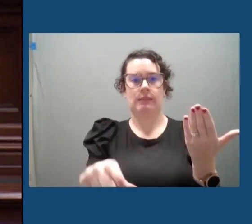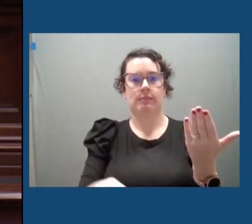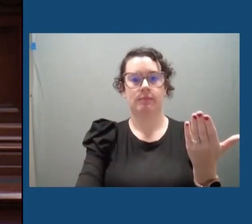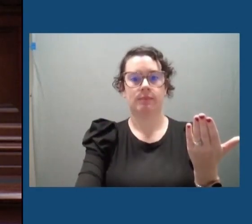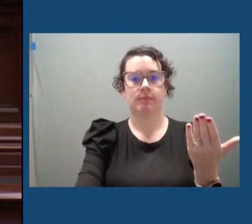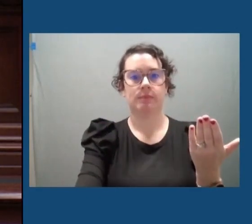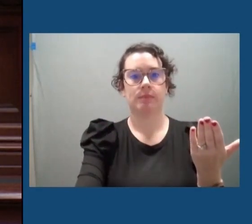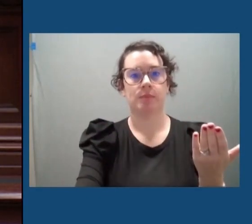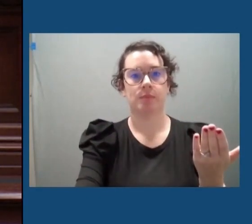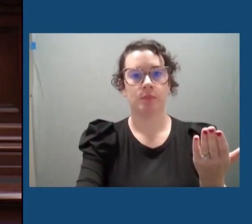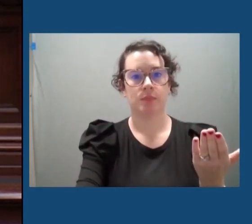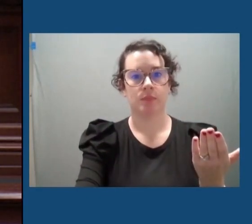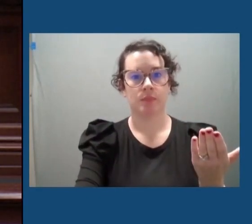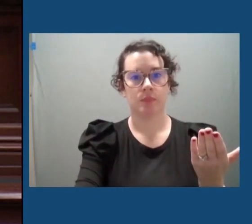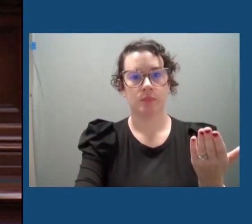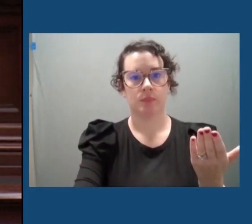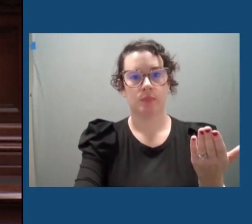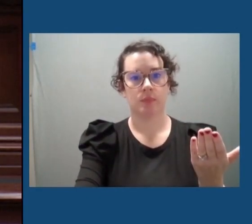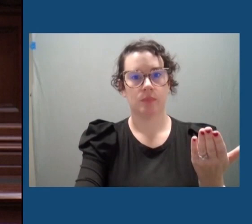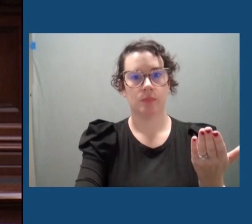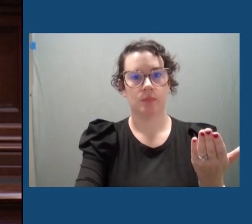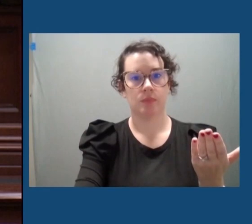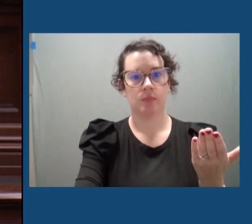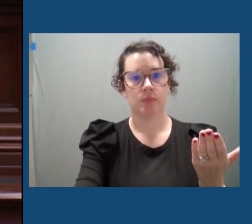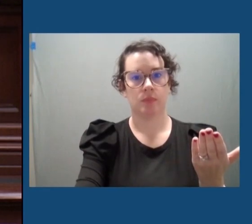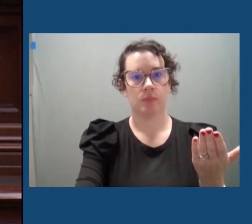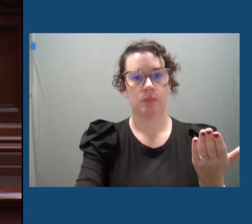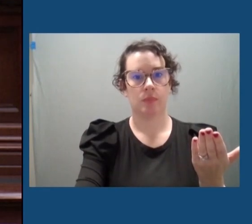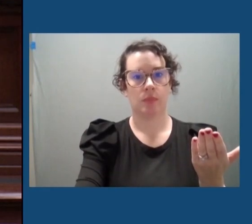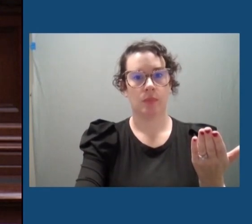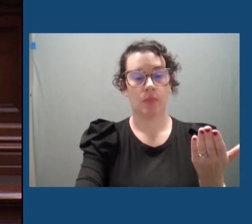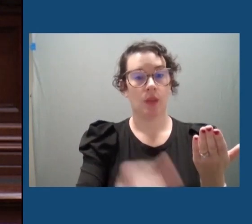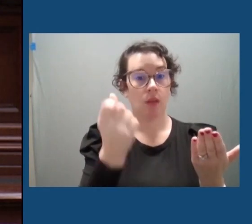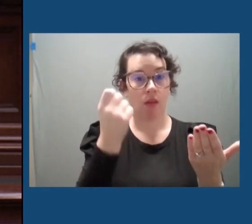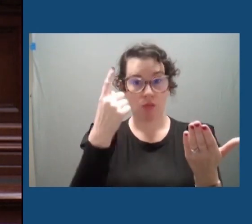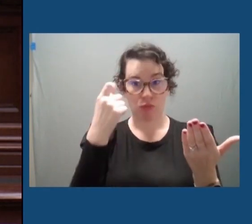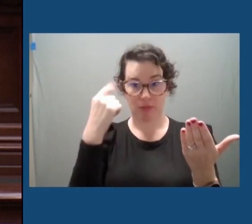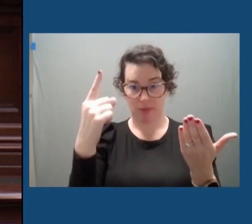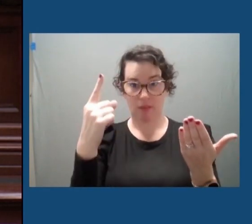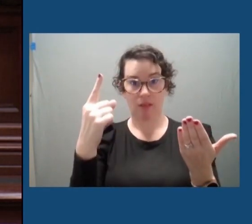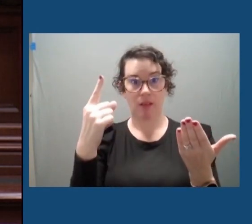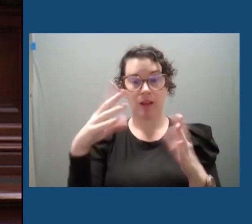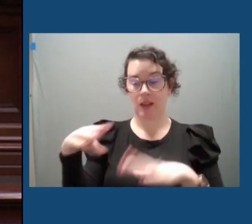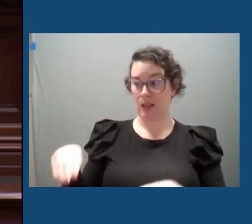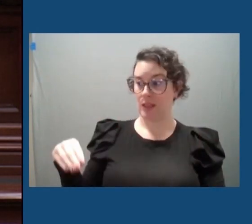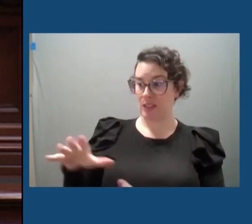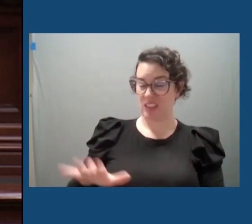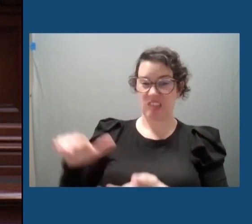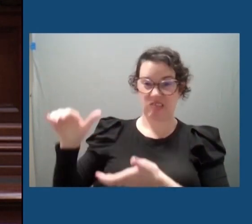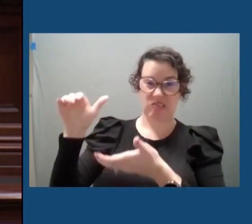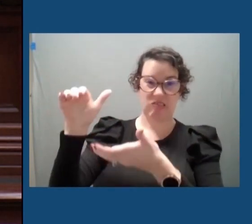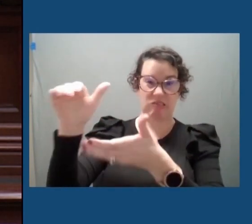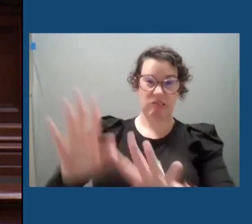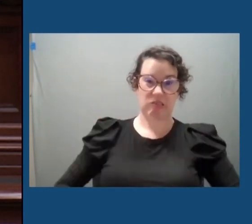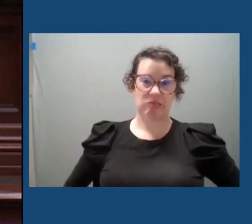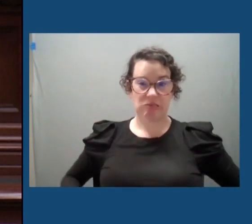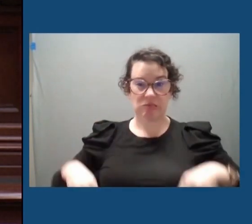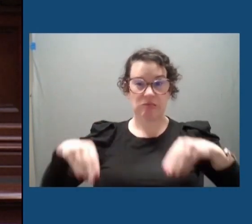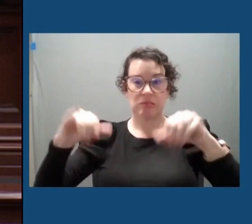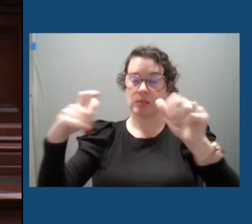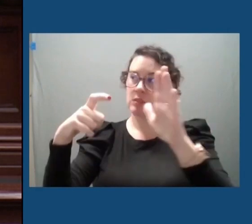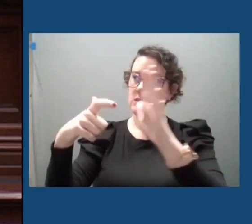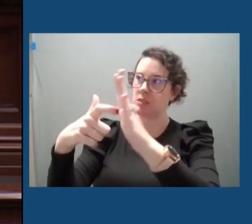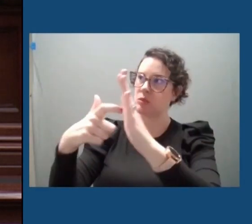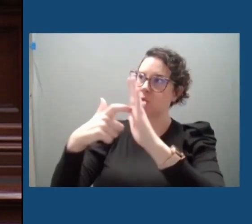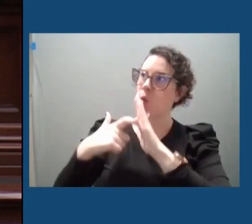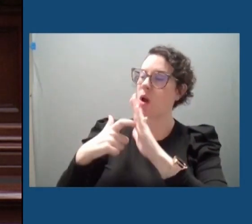Spending more money or insisting on new regulations will not get us out of the deep hole dug by